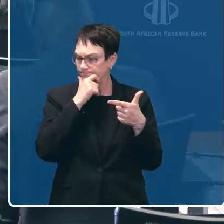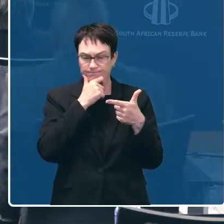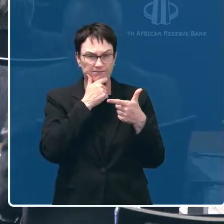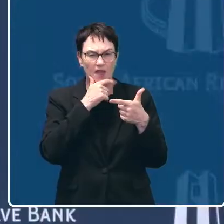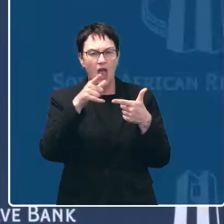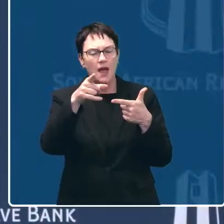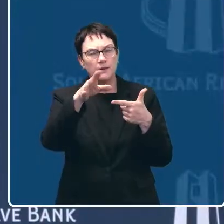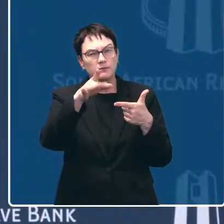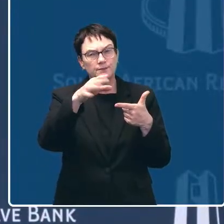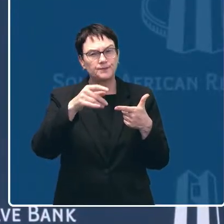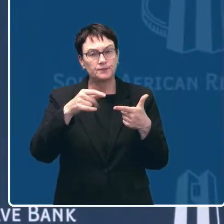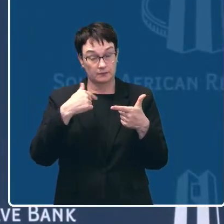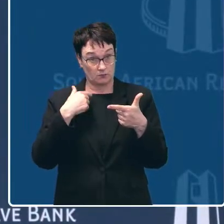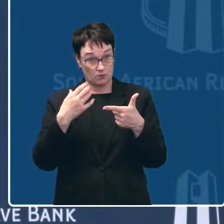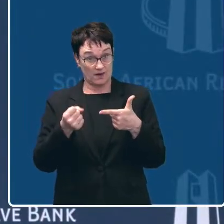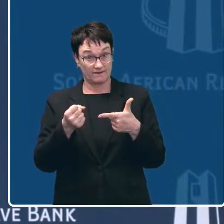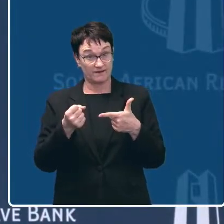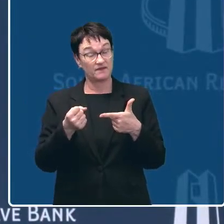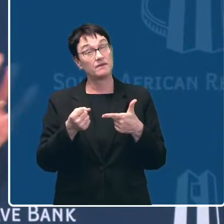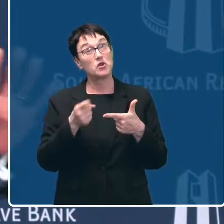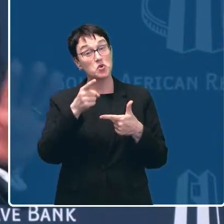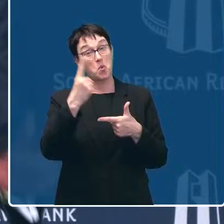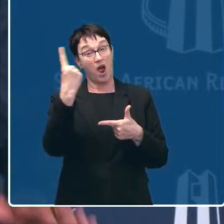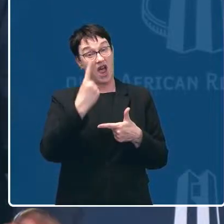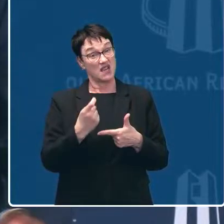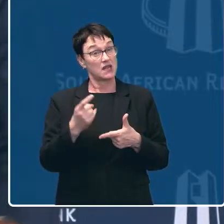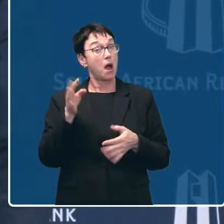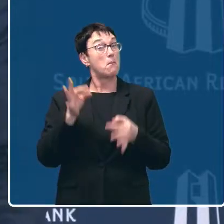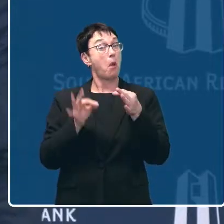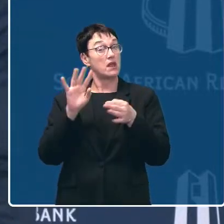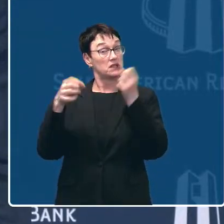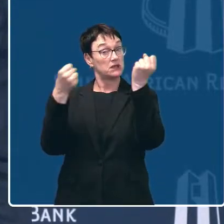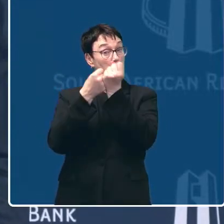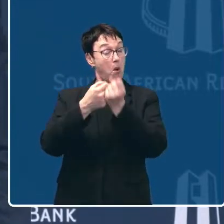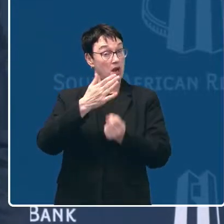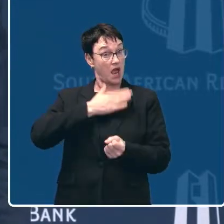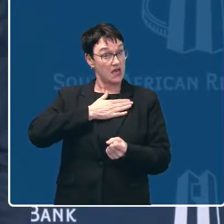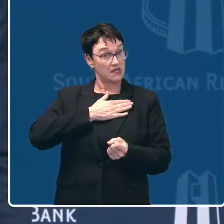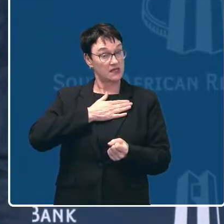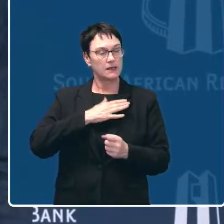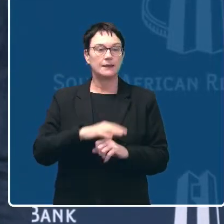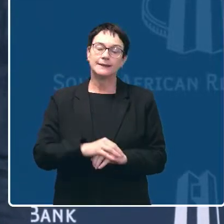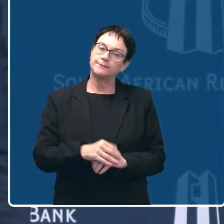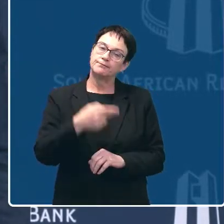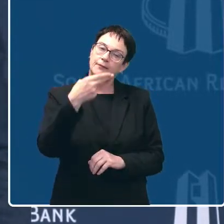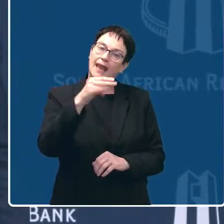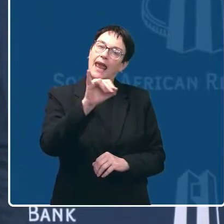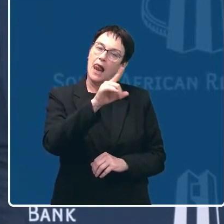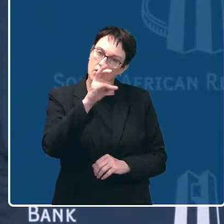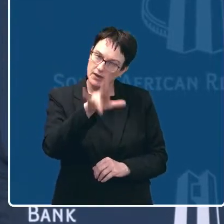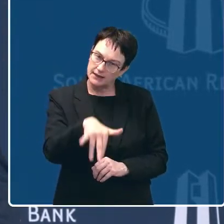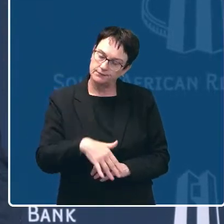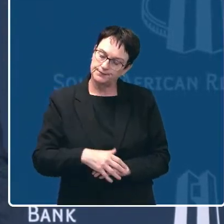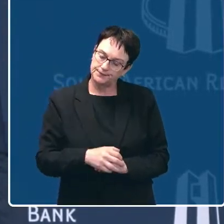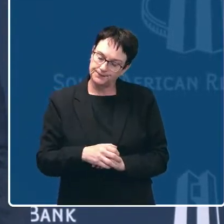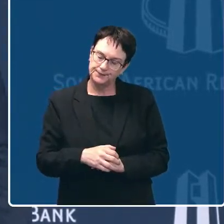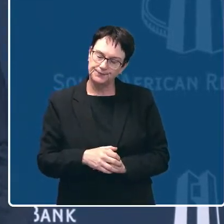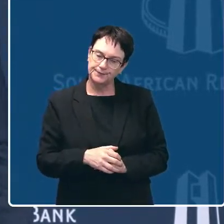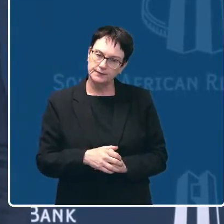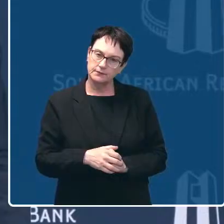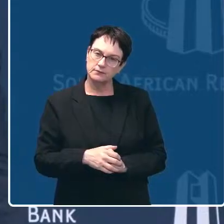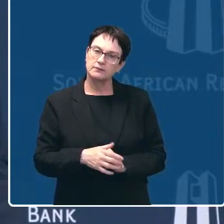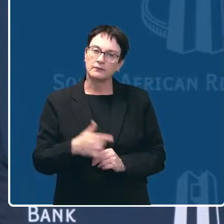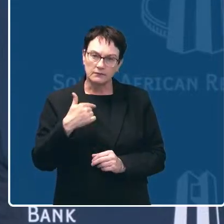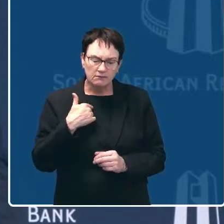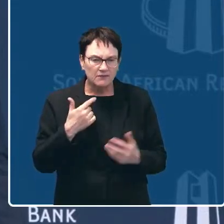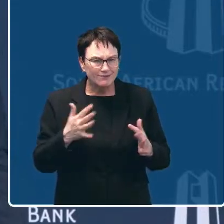do we have a political support? Hillary, we've said we have